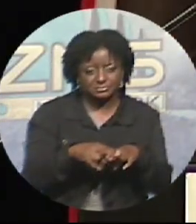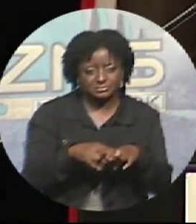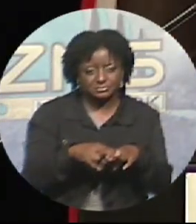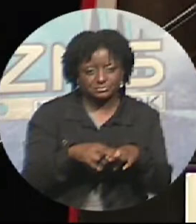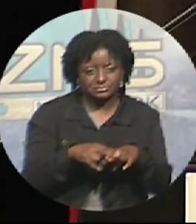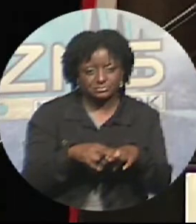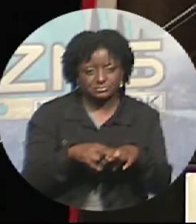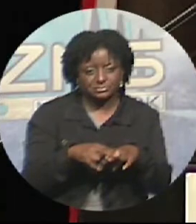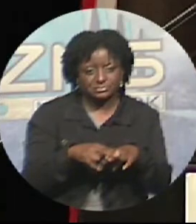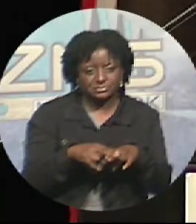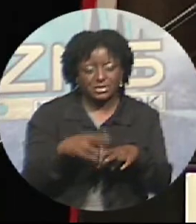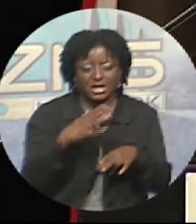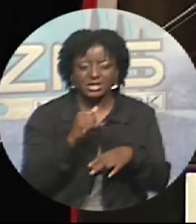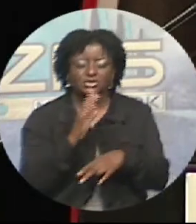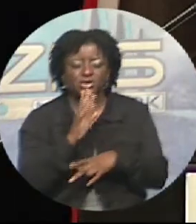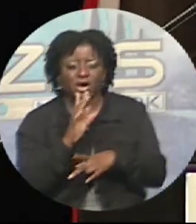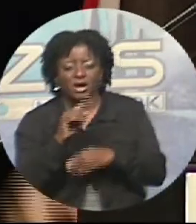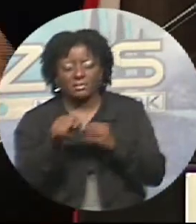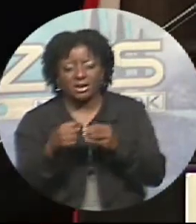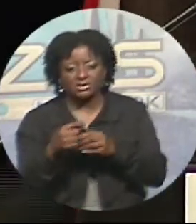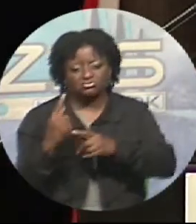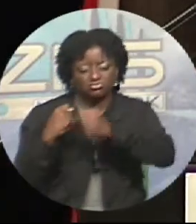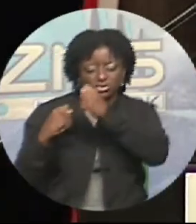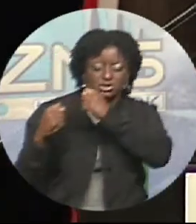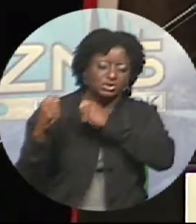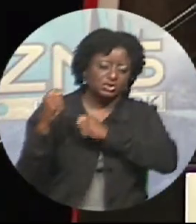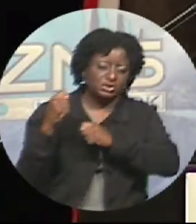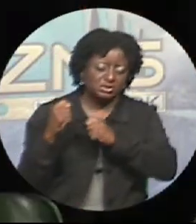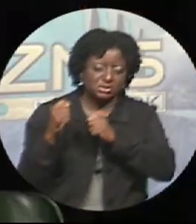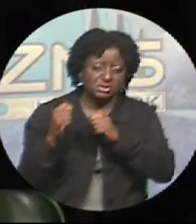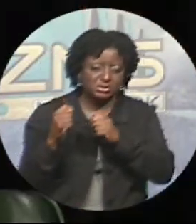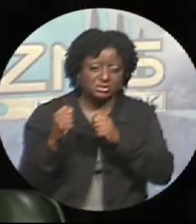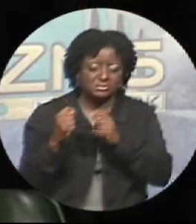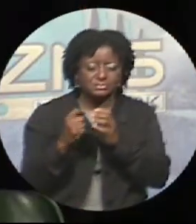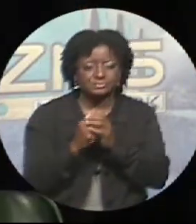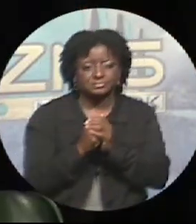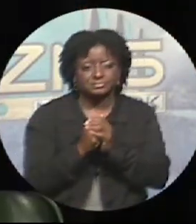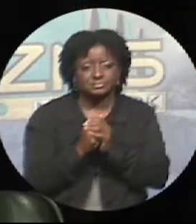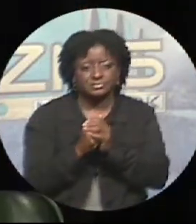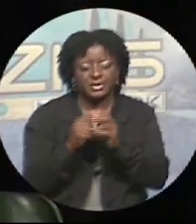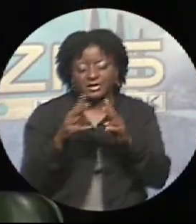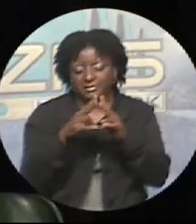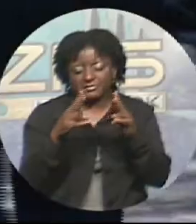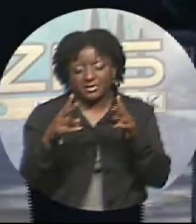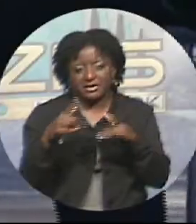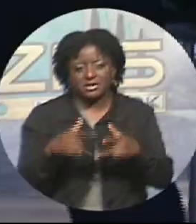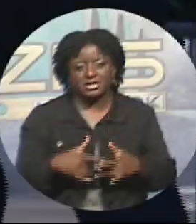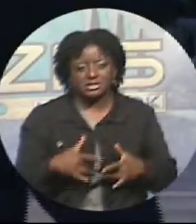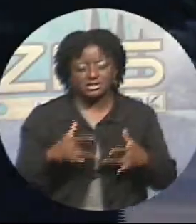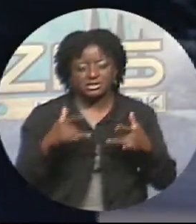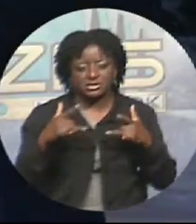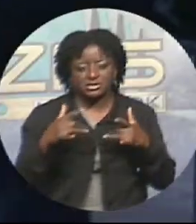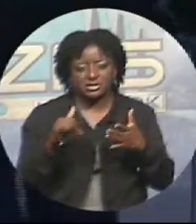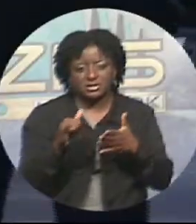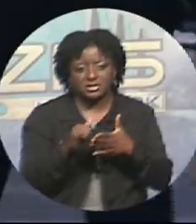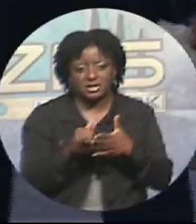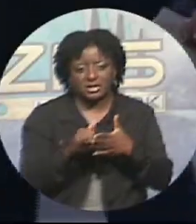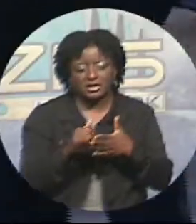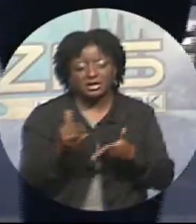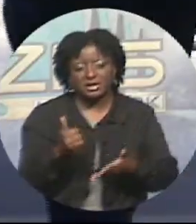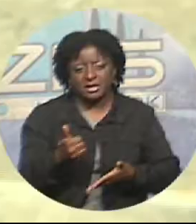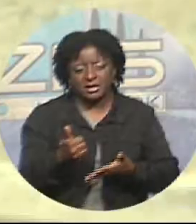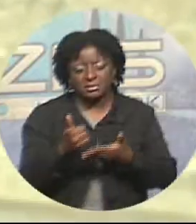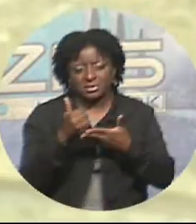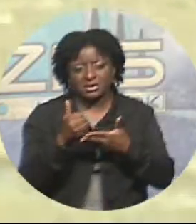and talk about traditionally you don't do this and traditionally you don't do that. The Prime Minister is very concerned that facilitating many of these violent crimes,